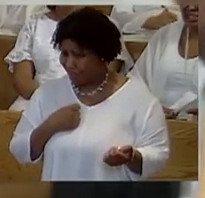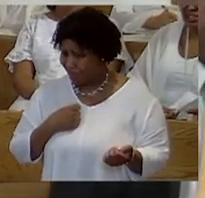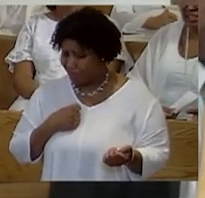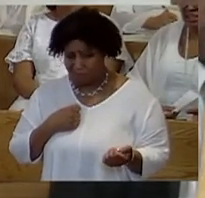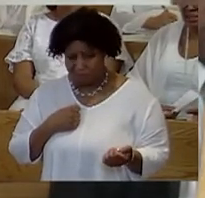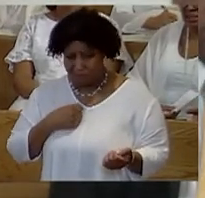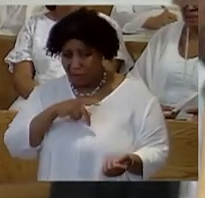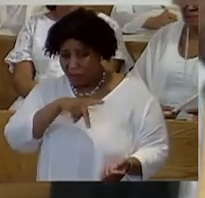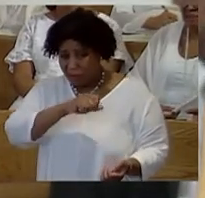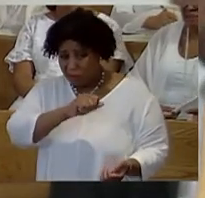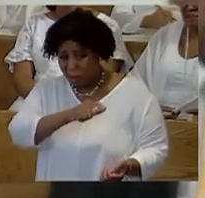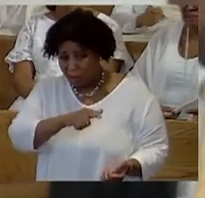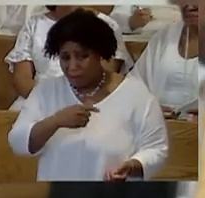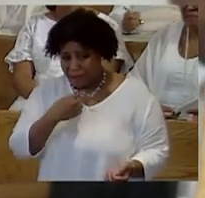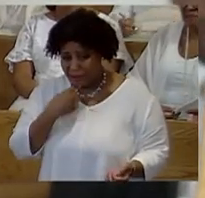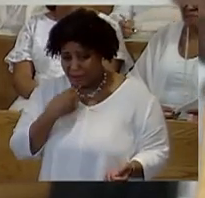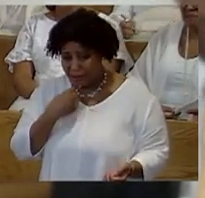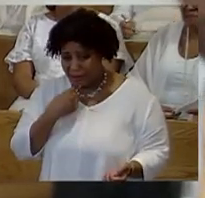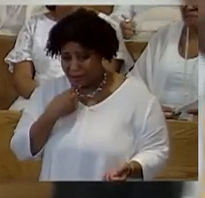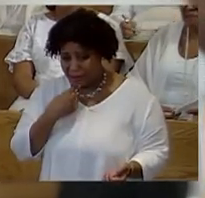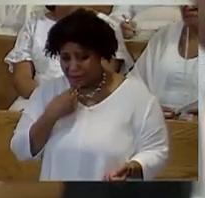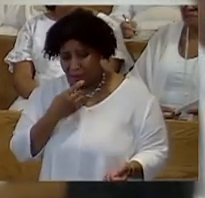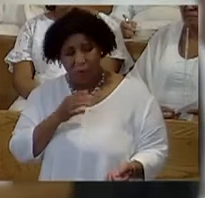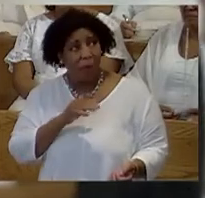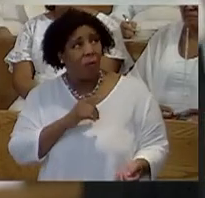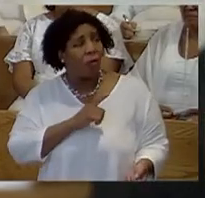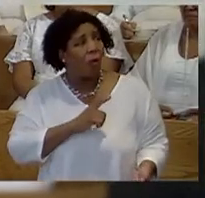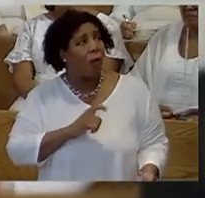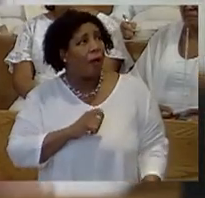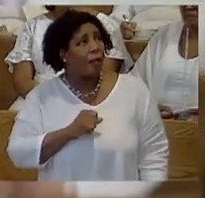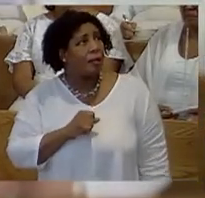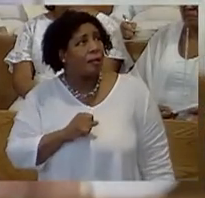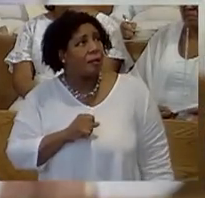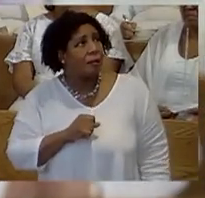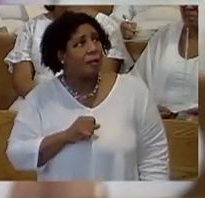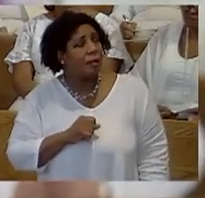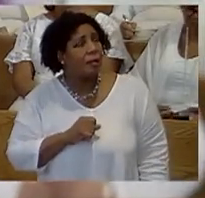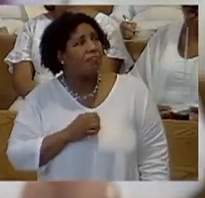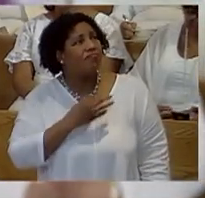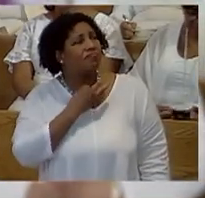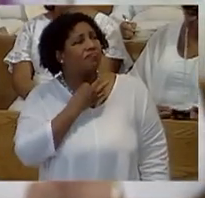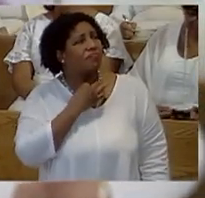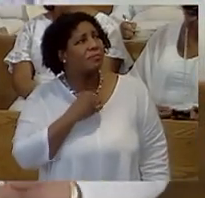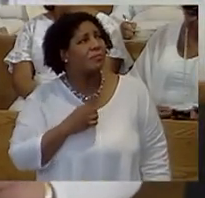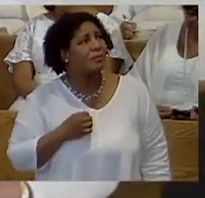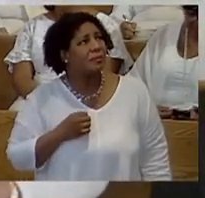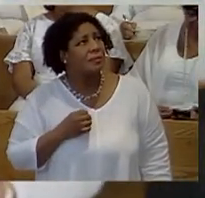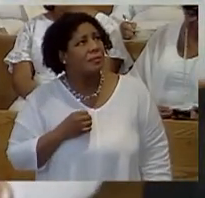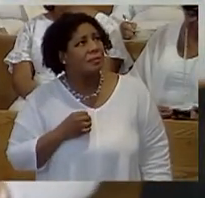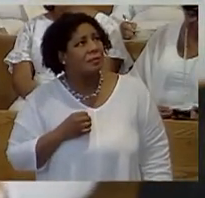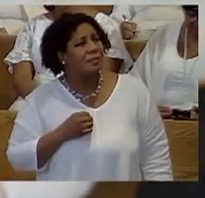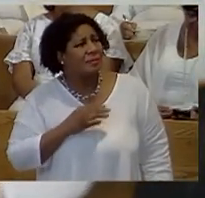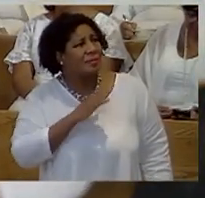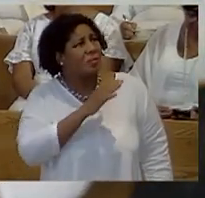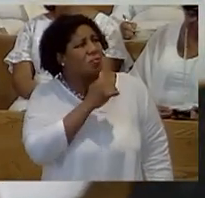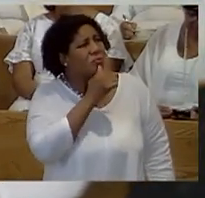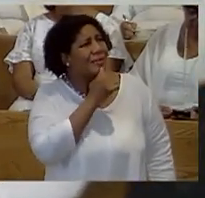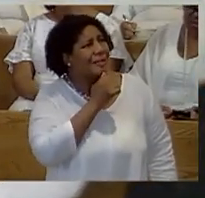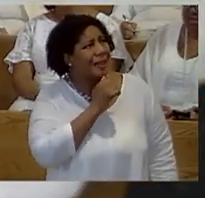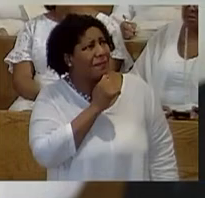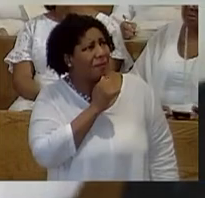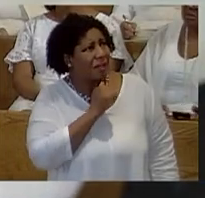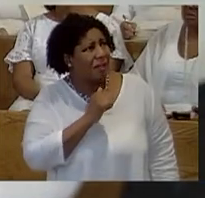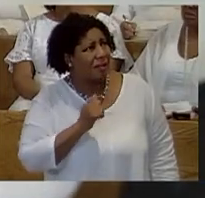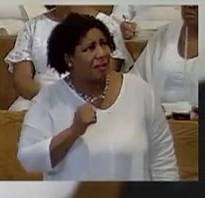when Paul said, Lord, I want to know your suffering.